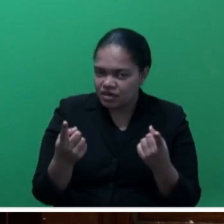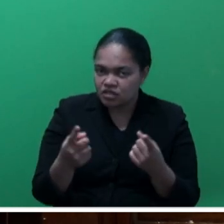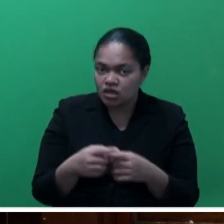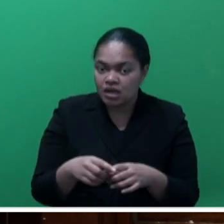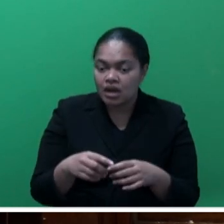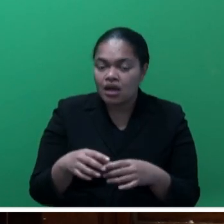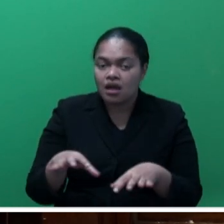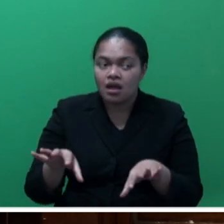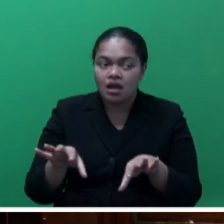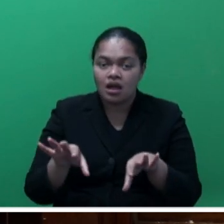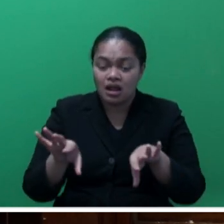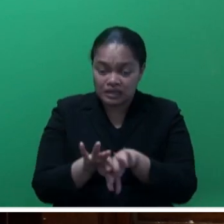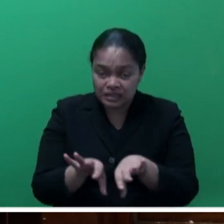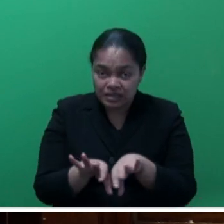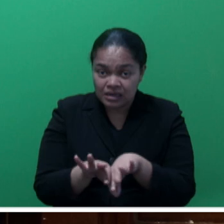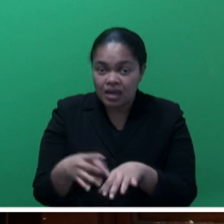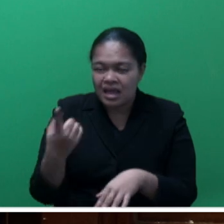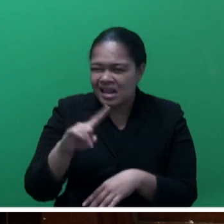litter and dangerous litter.